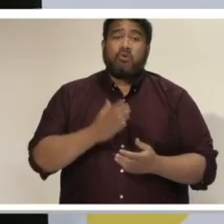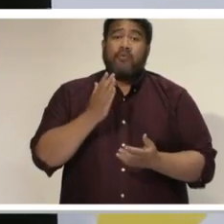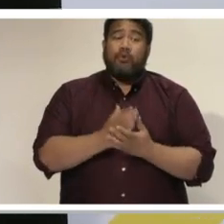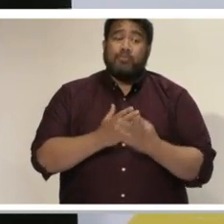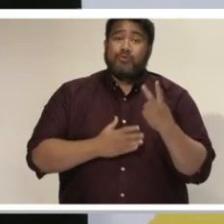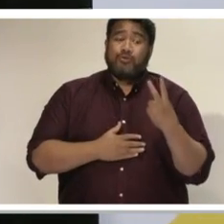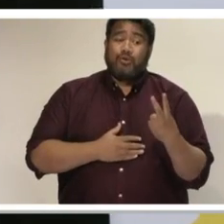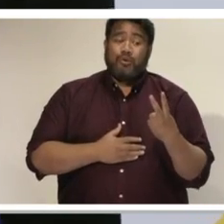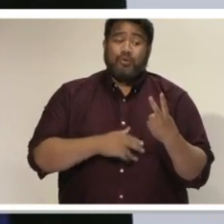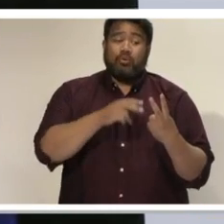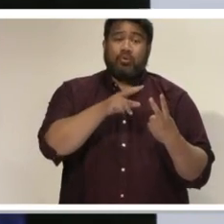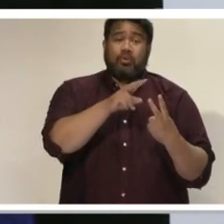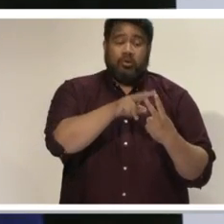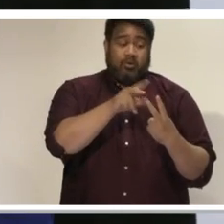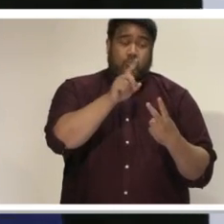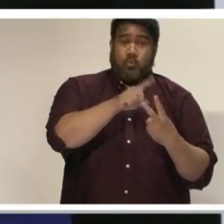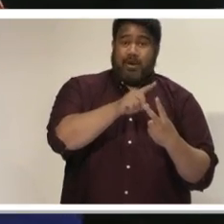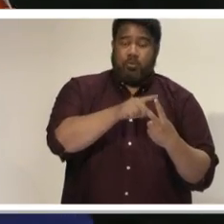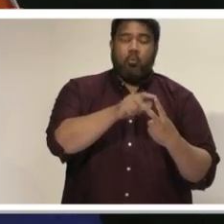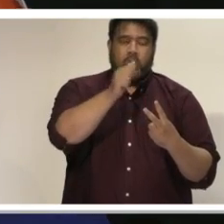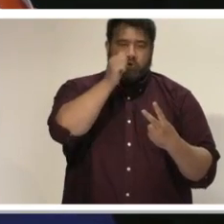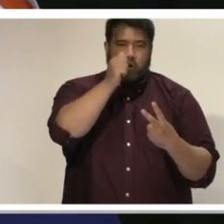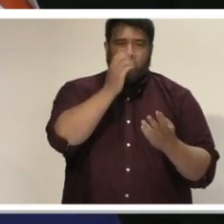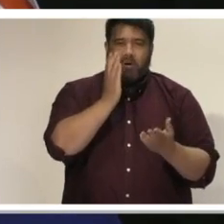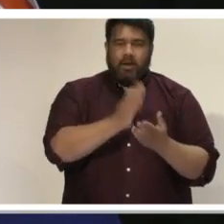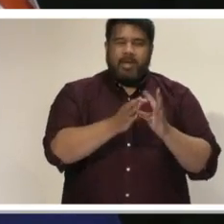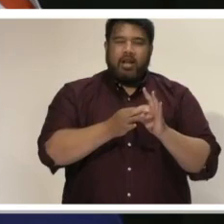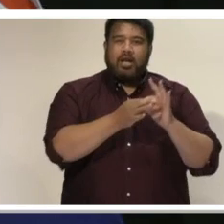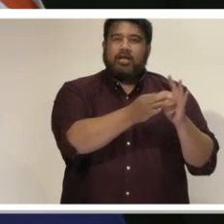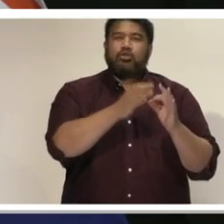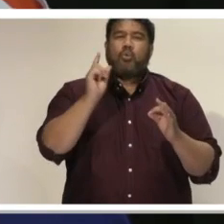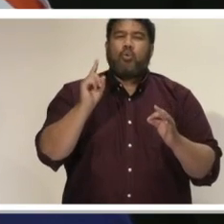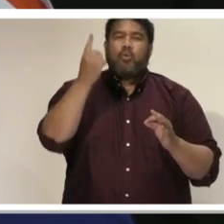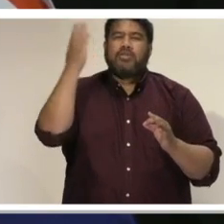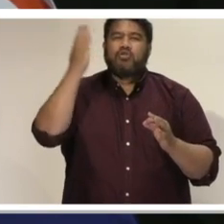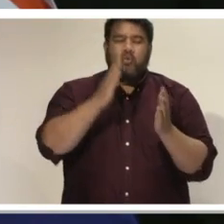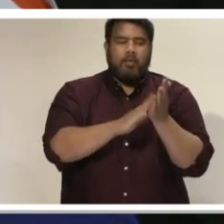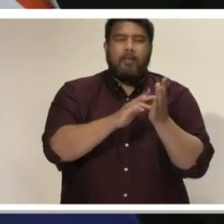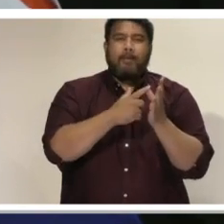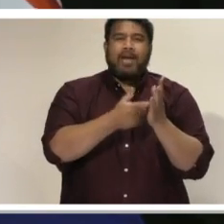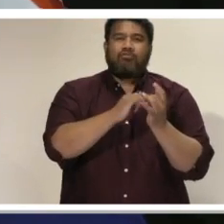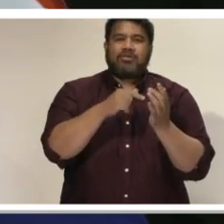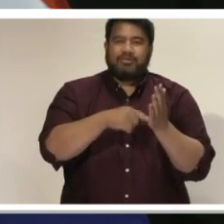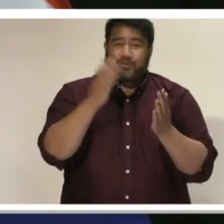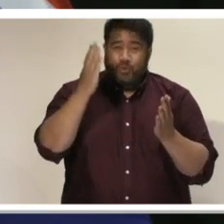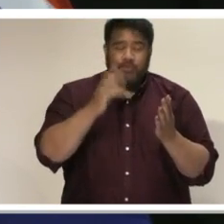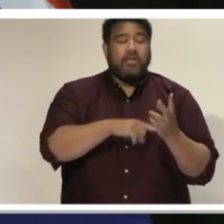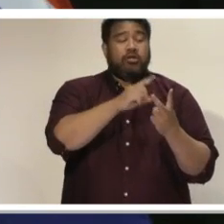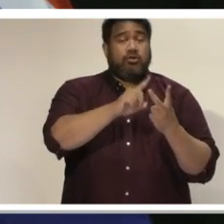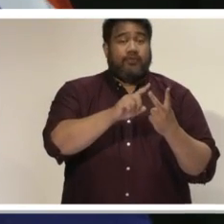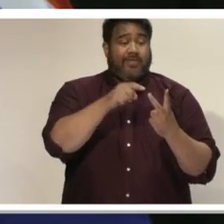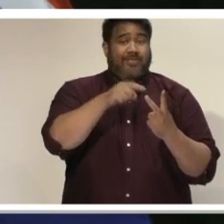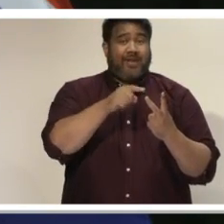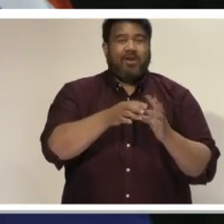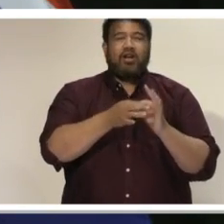be traced to a known source. One is linked to the Marist cluster in Auckland and the other linked to the Gladys Mary Rest